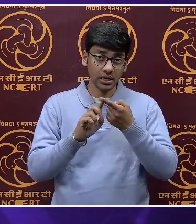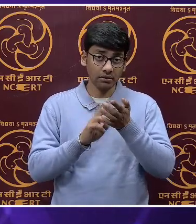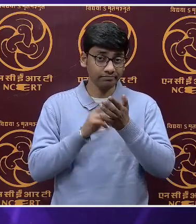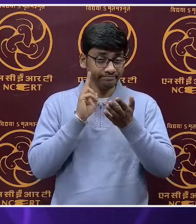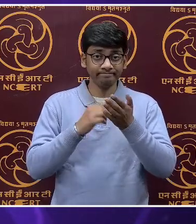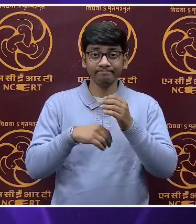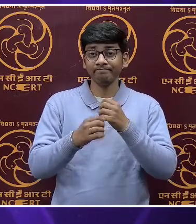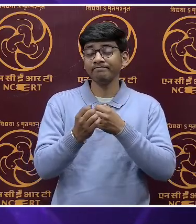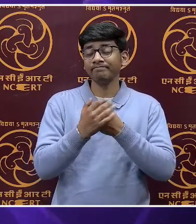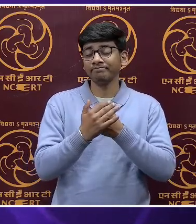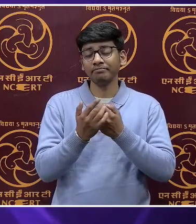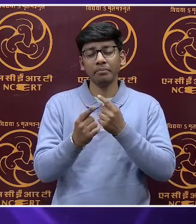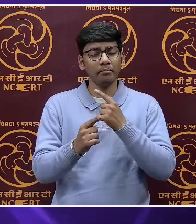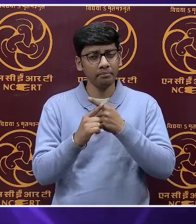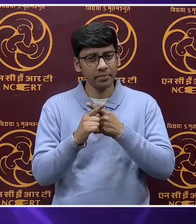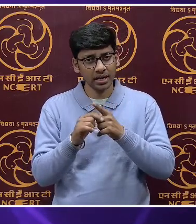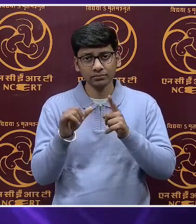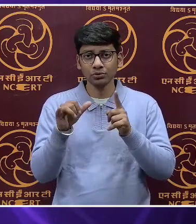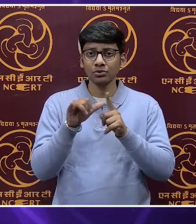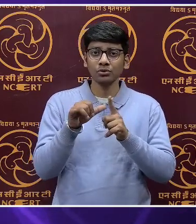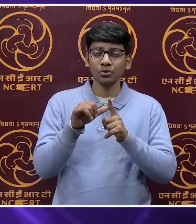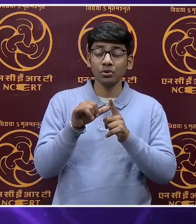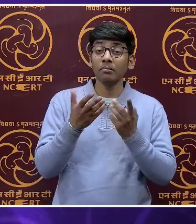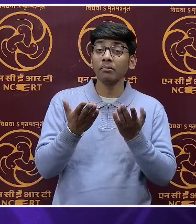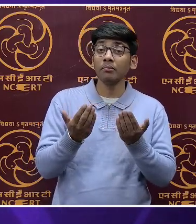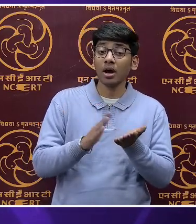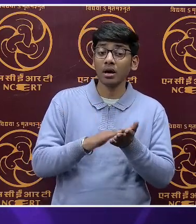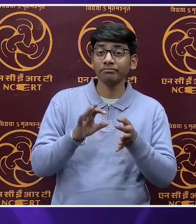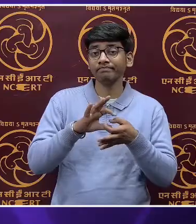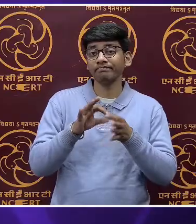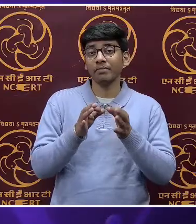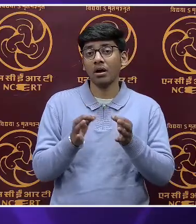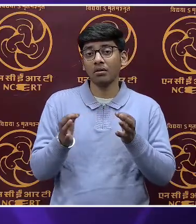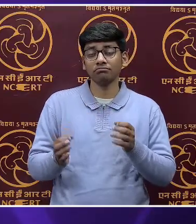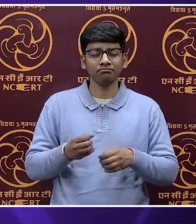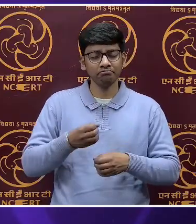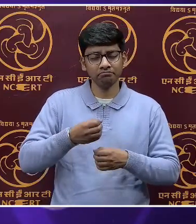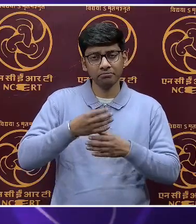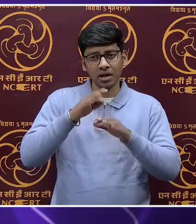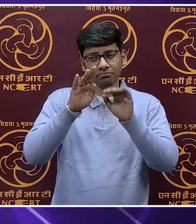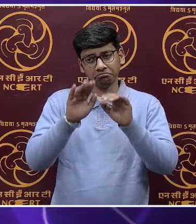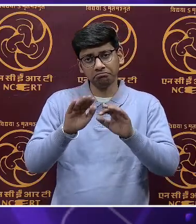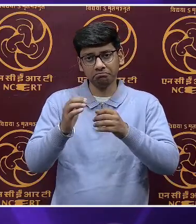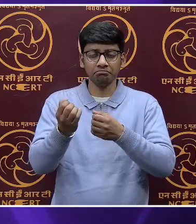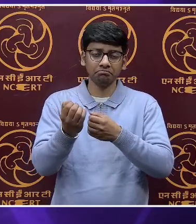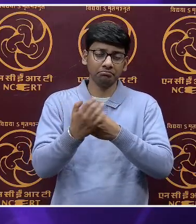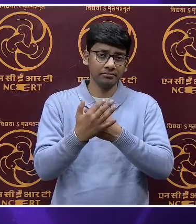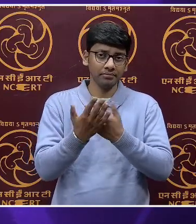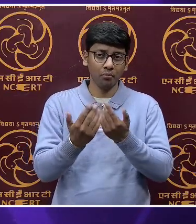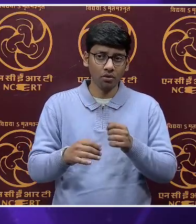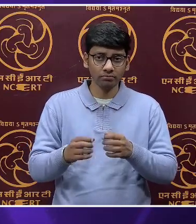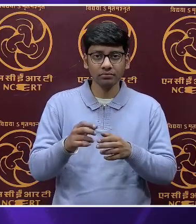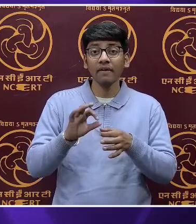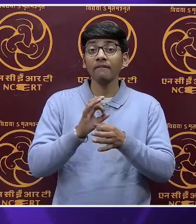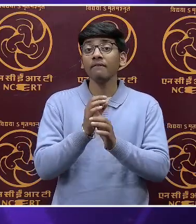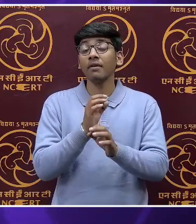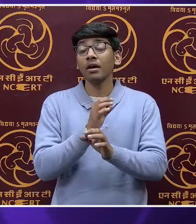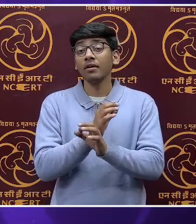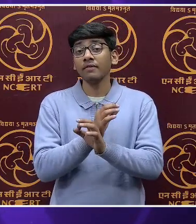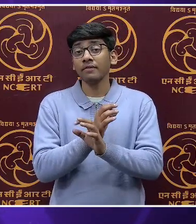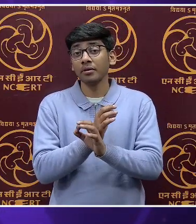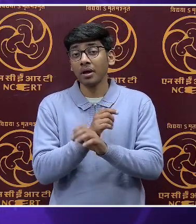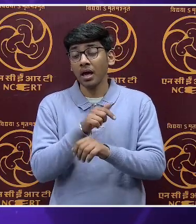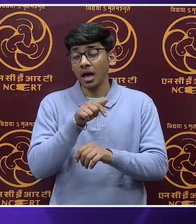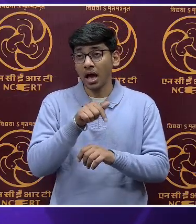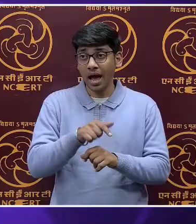dth.class9@cit.nic.in. And on our YouTube handle NCERT Official, you can send us your questions, suggestions and feedback. I'm joined by Miss